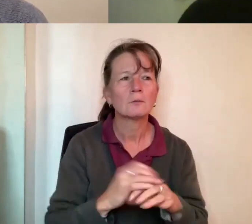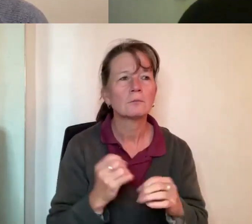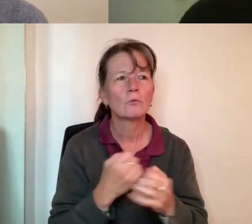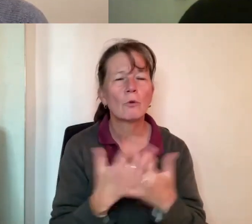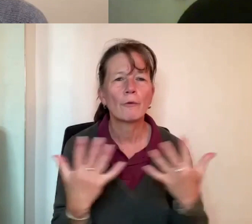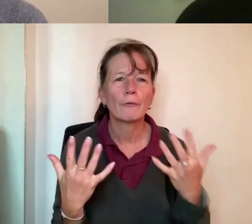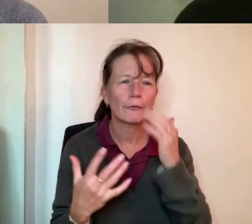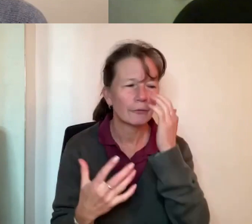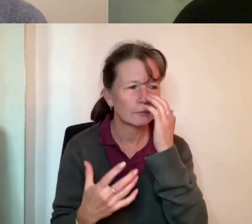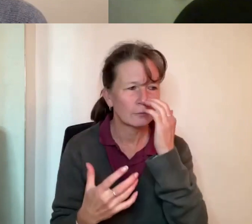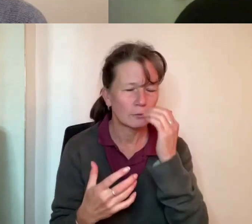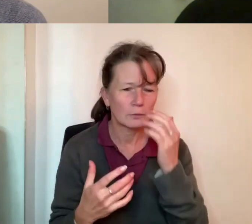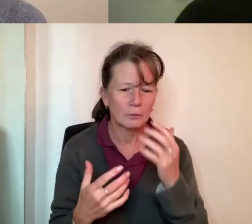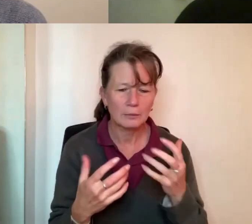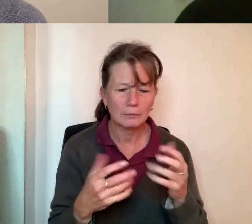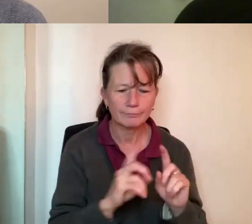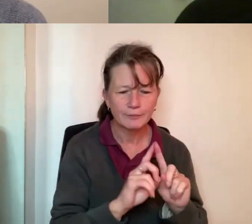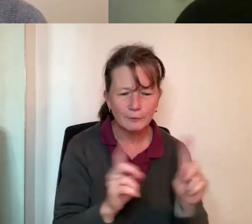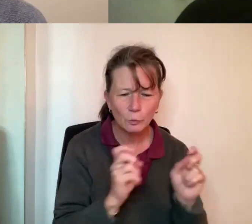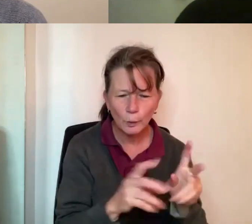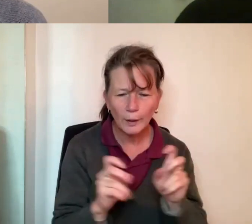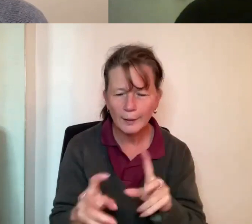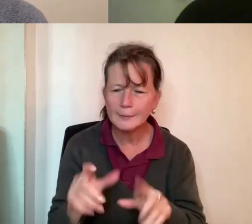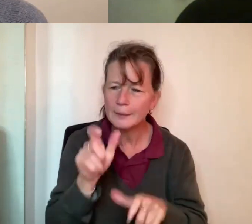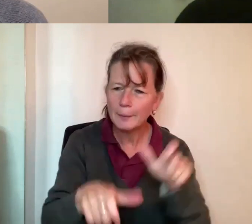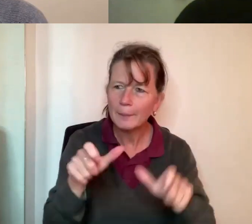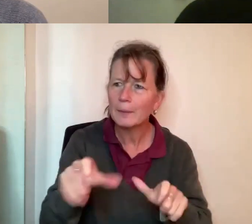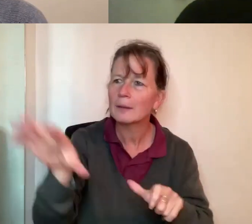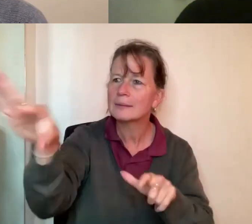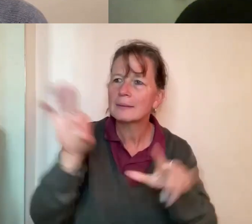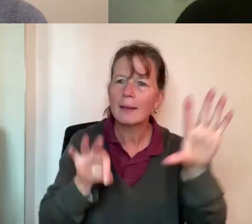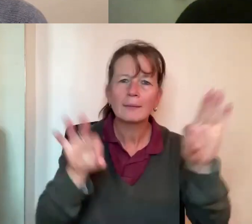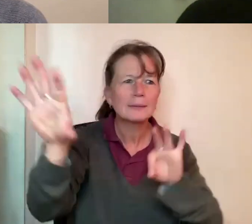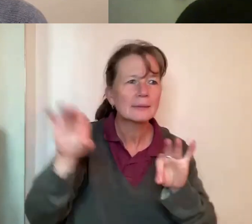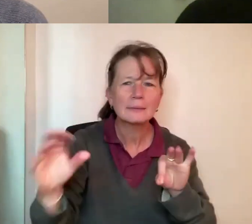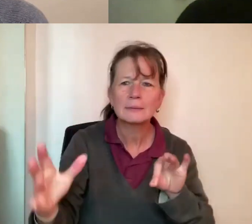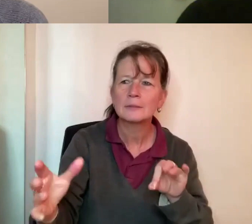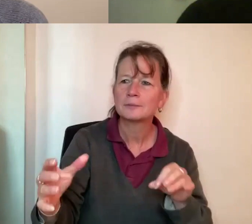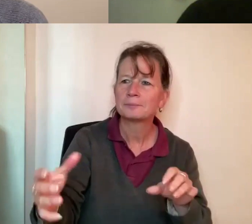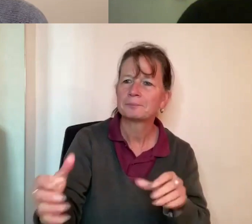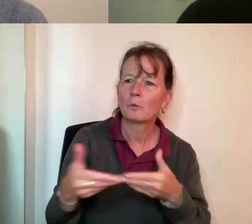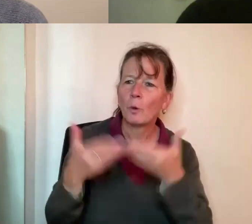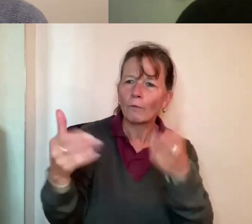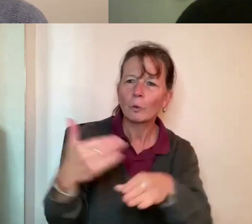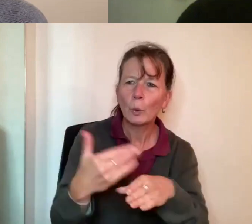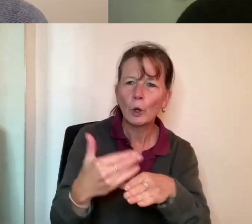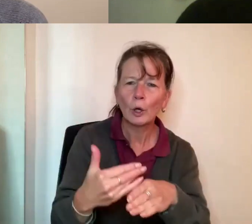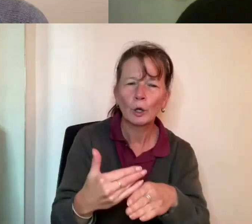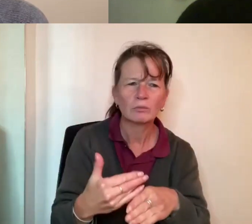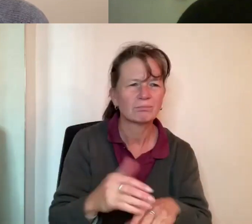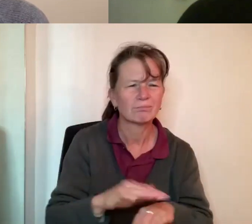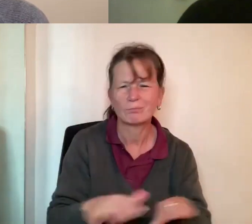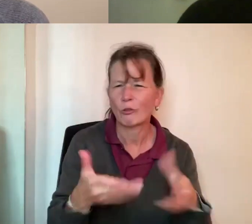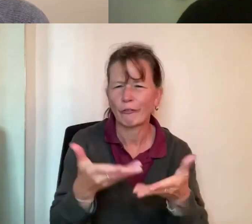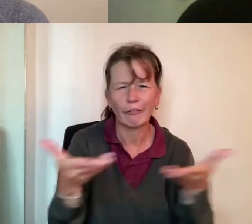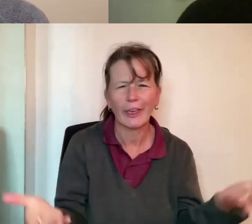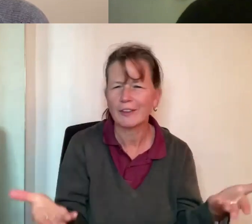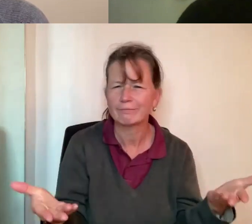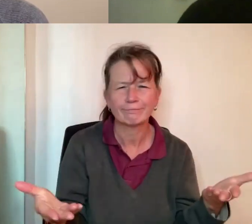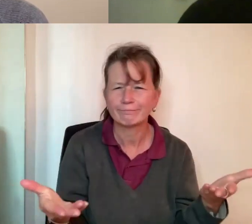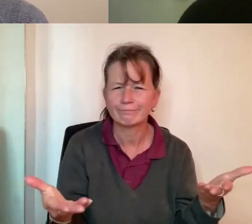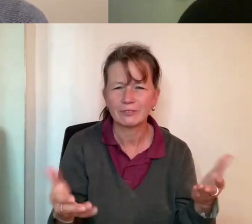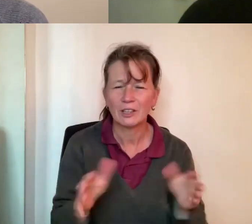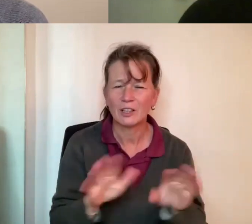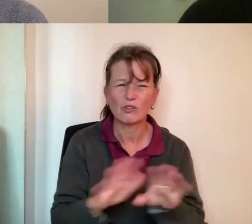the ways in which people are selected and engaged is not very fair, and it's not very